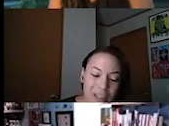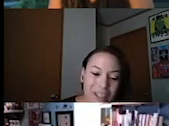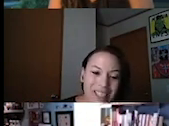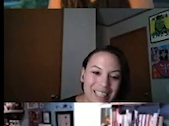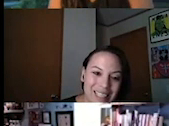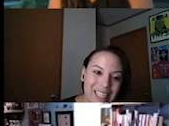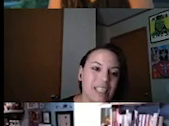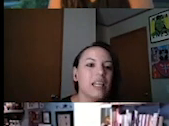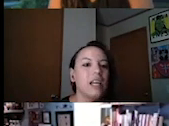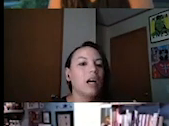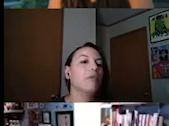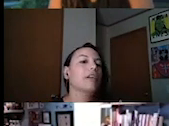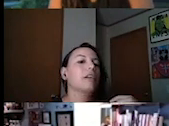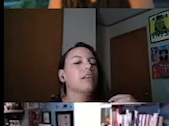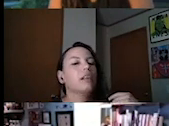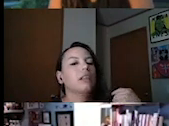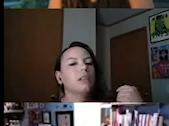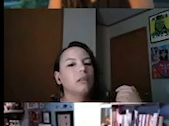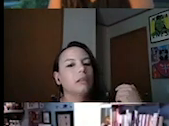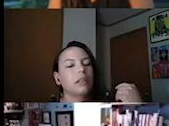demographic within the United States,